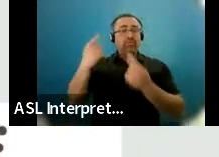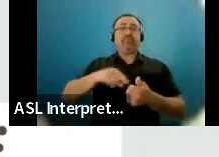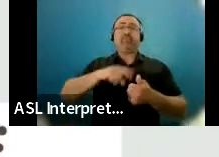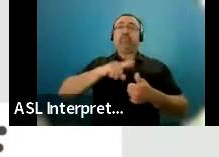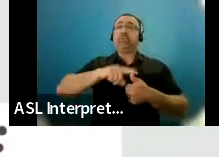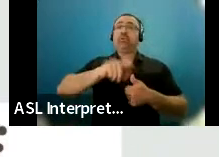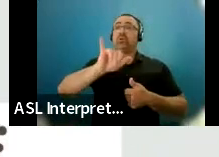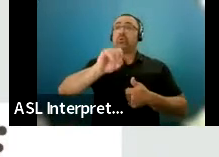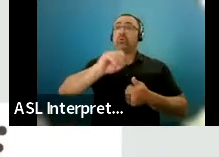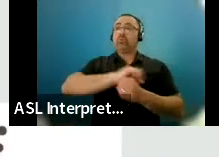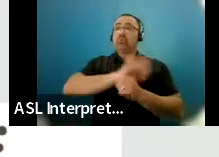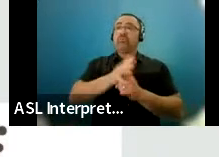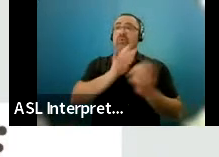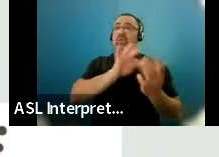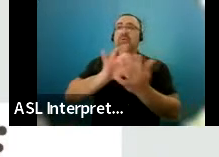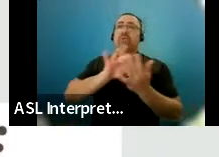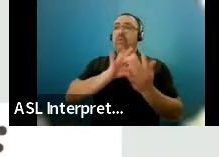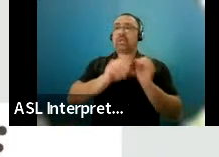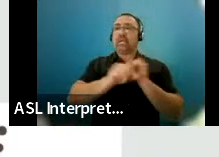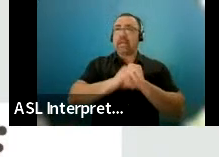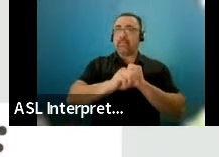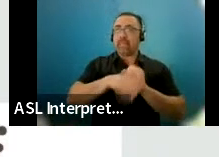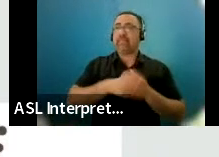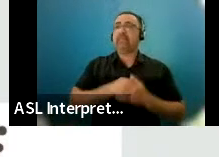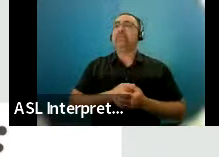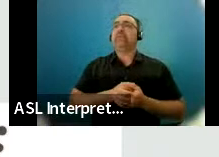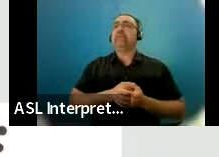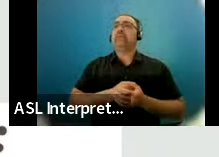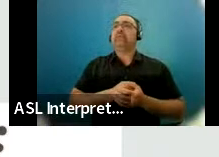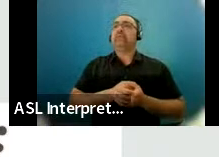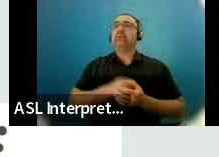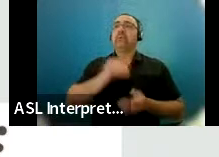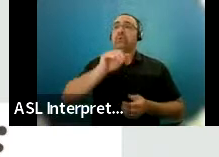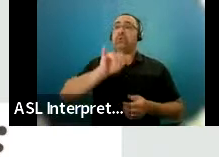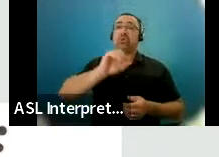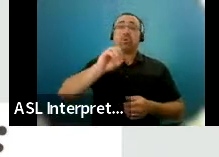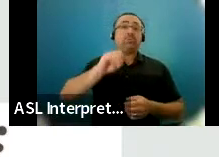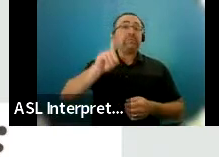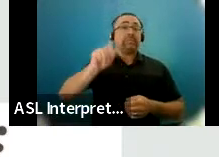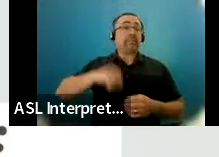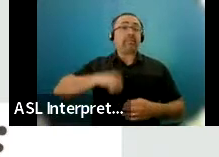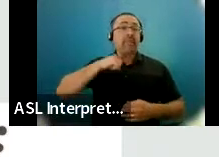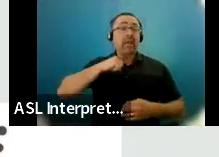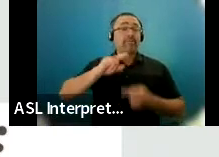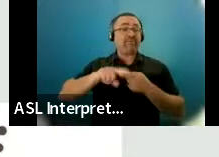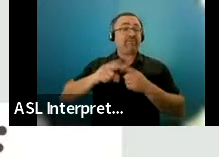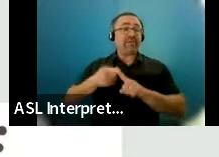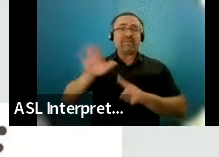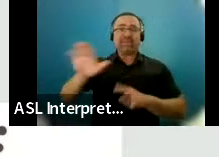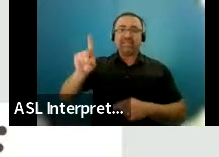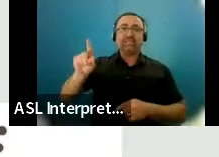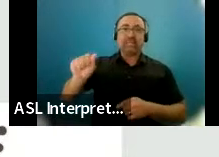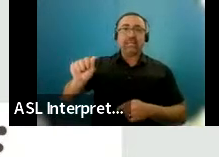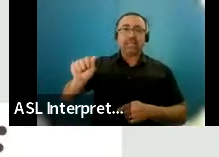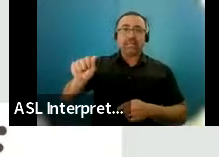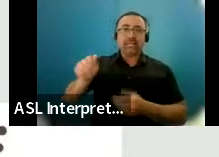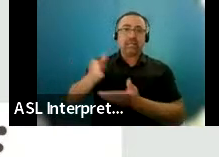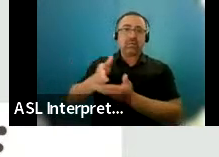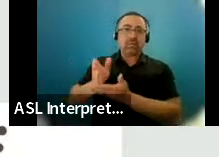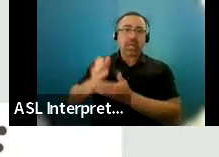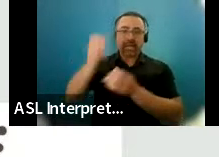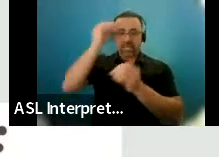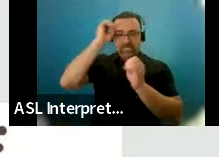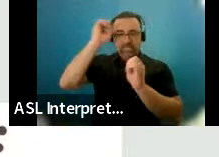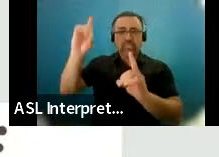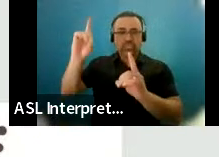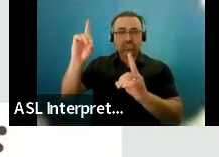Yo COVID-19 outreach campaign. Yo Disabled and Proud and our friends at Disability Rights Education